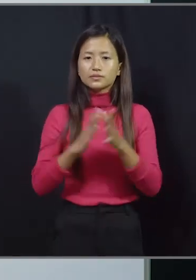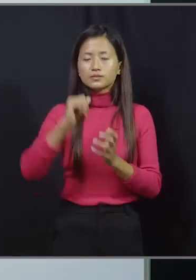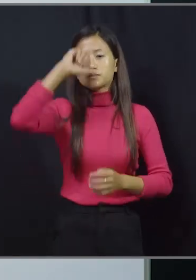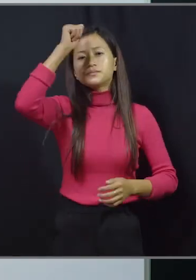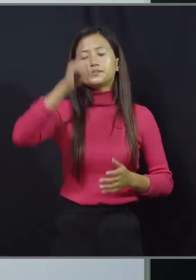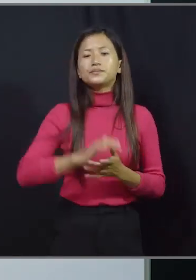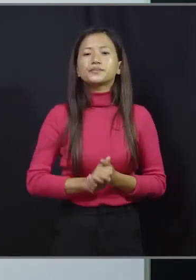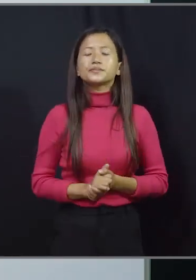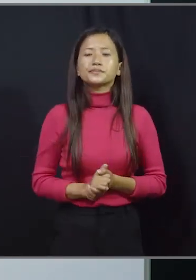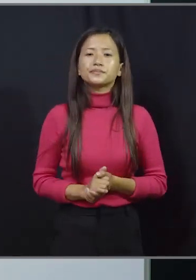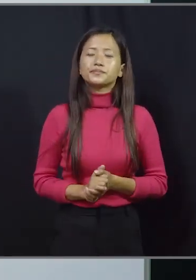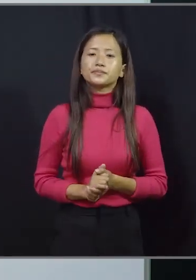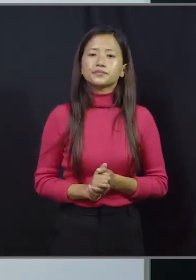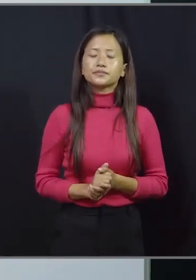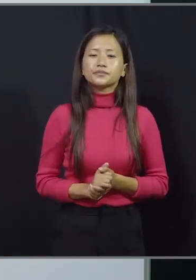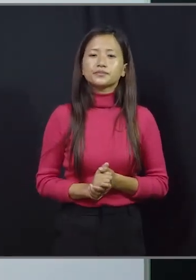were